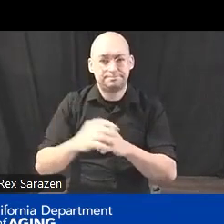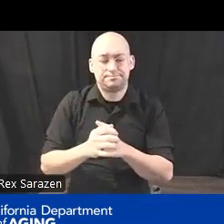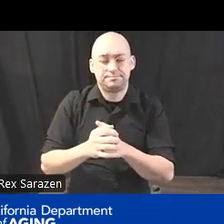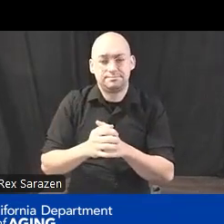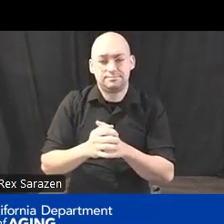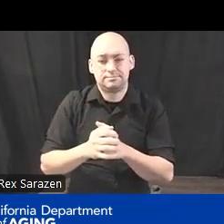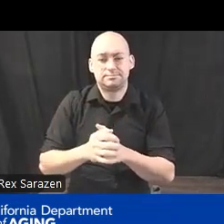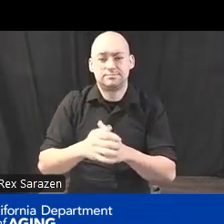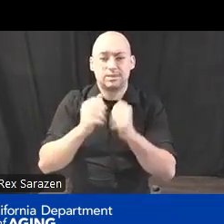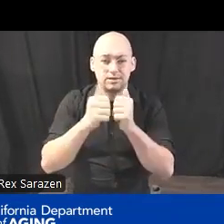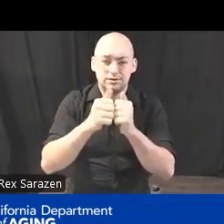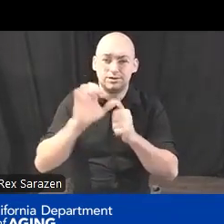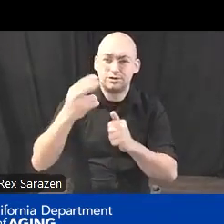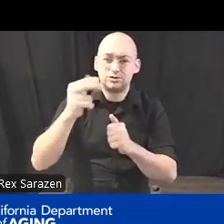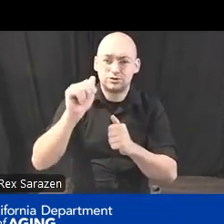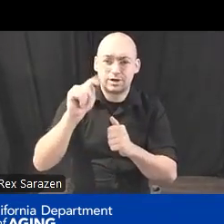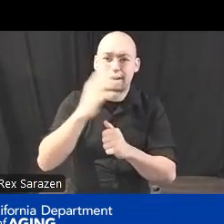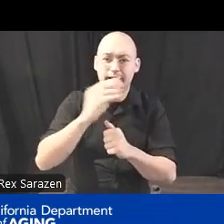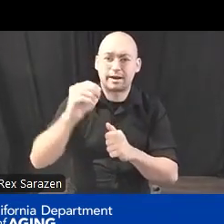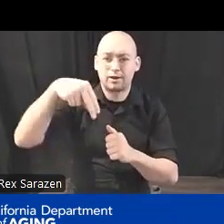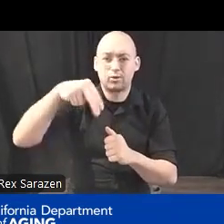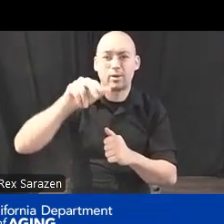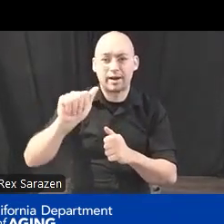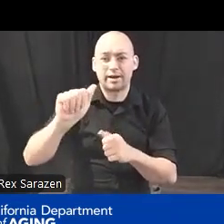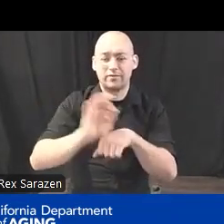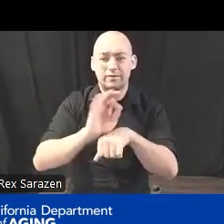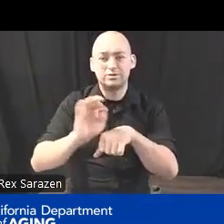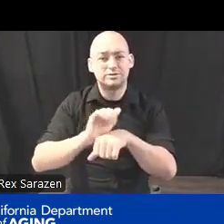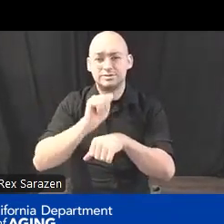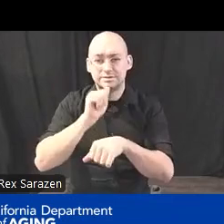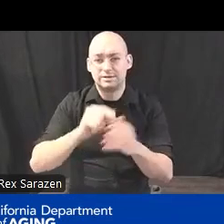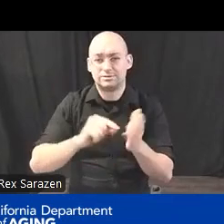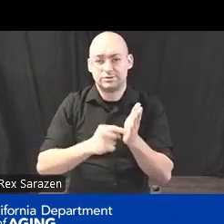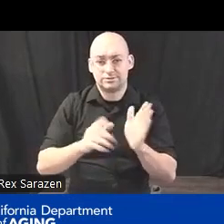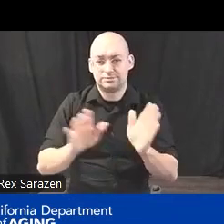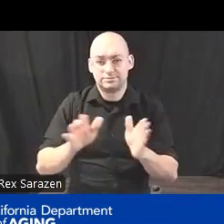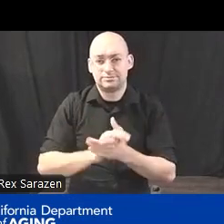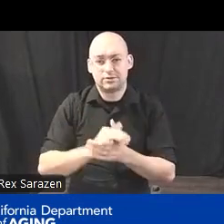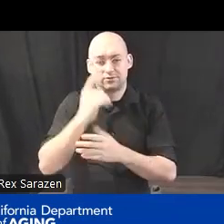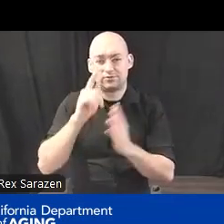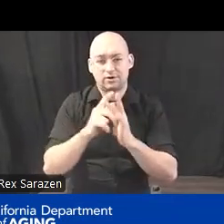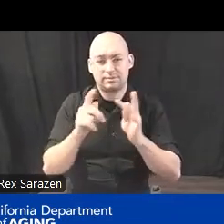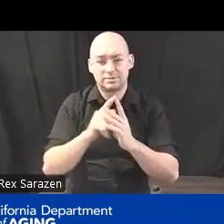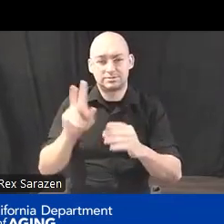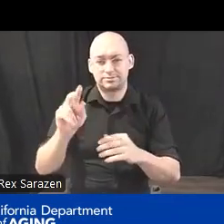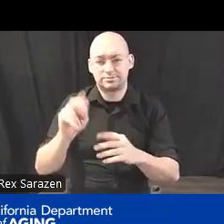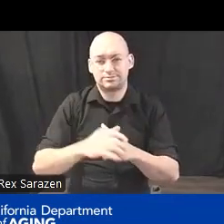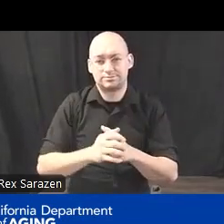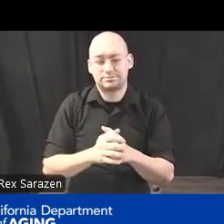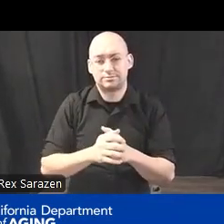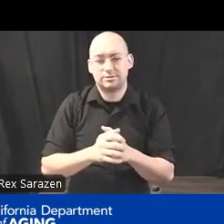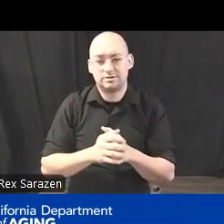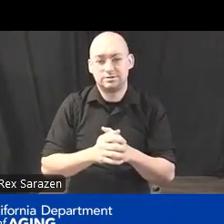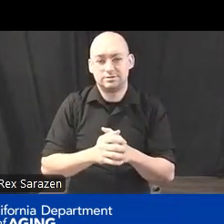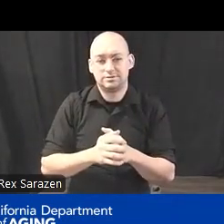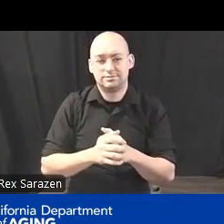chat and the question and answer functions are not enabled for comments and questions from public